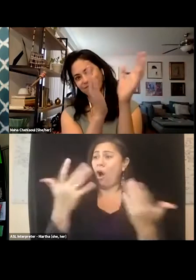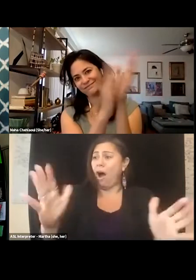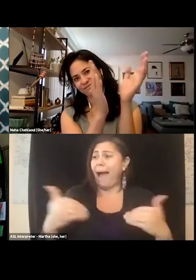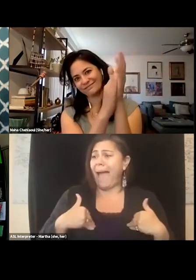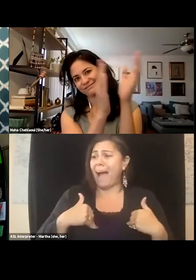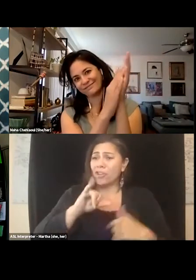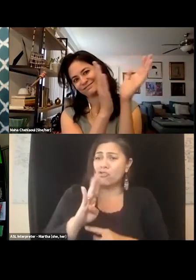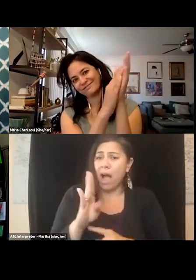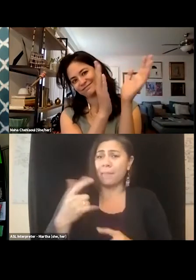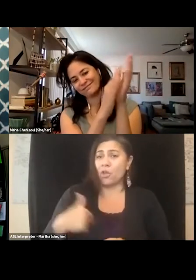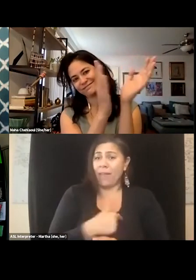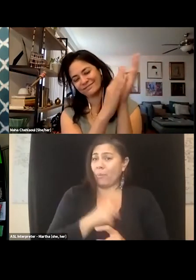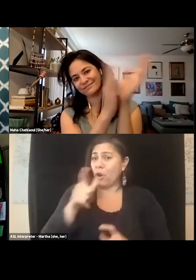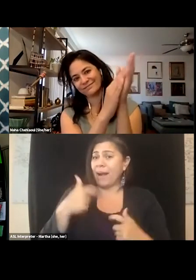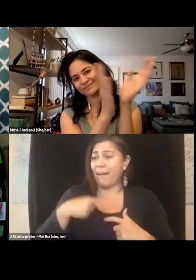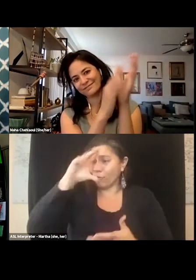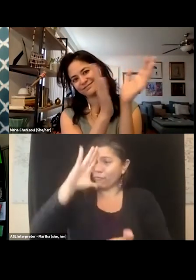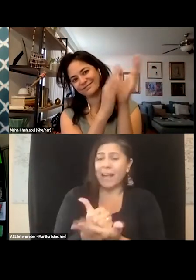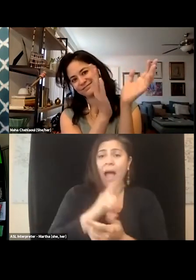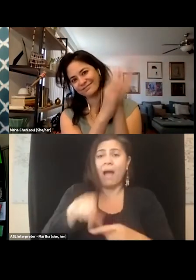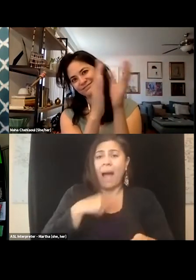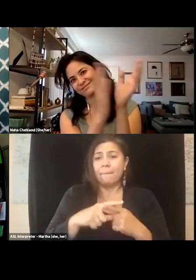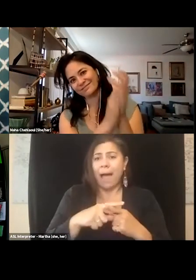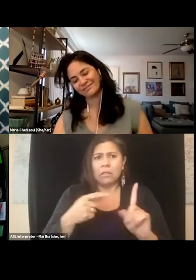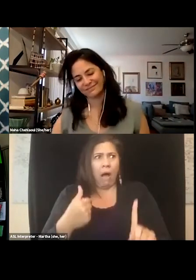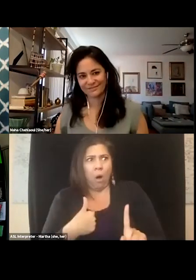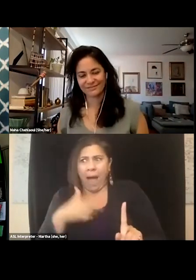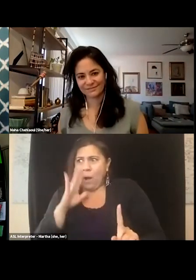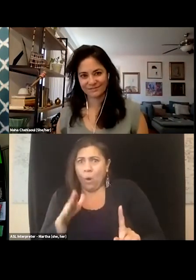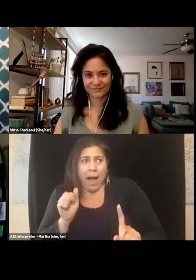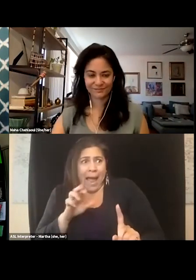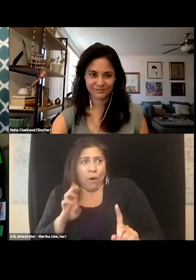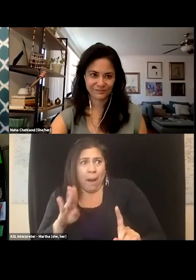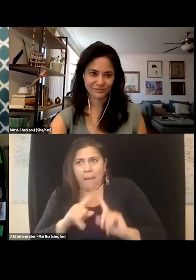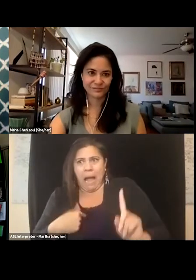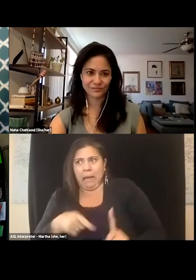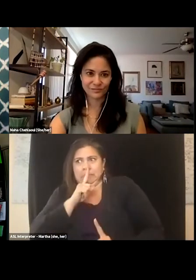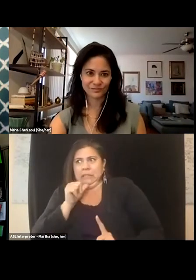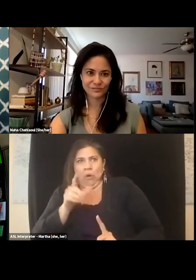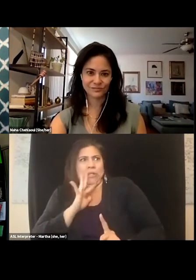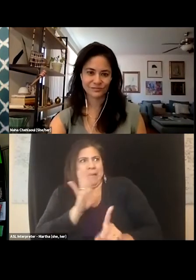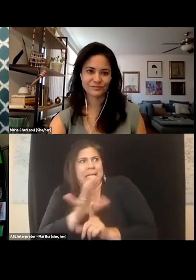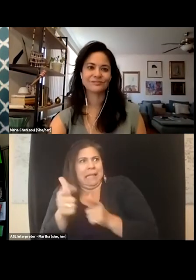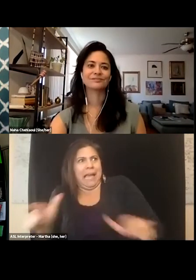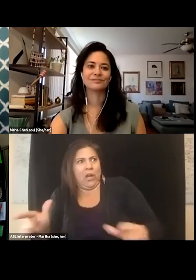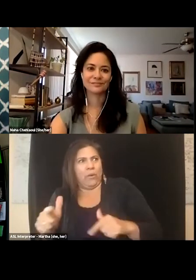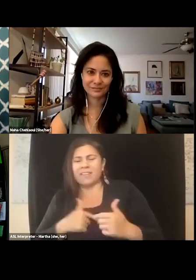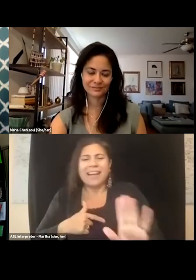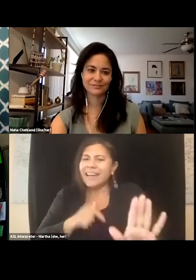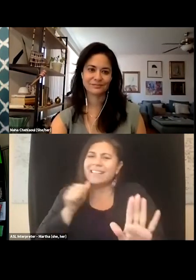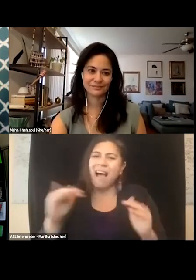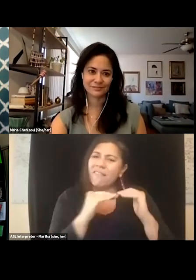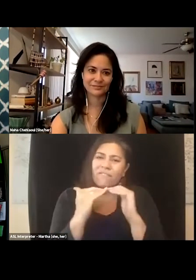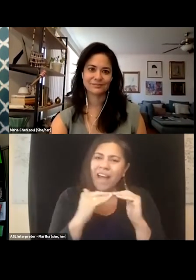Iranian actor doesn't have to freak out about playing an Arab character because he doesn't speak Arabic. It's unfair to